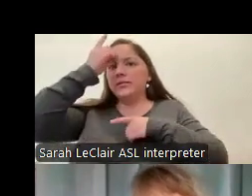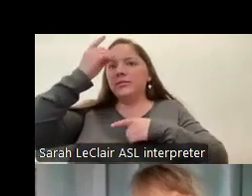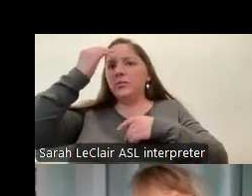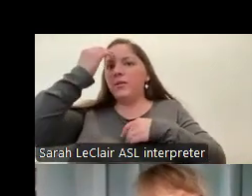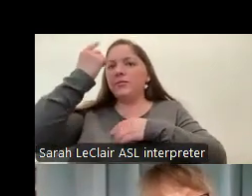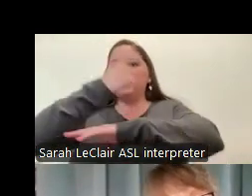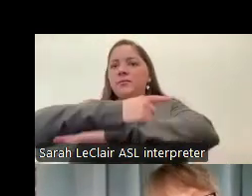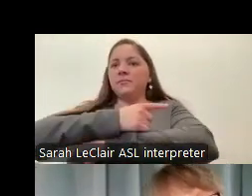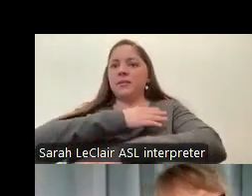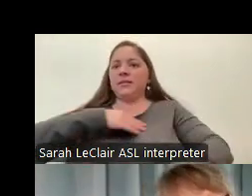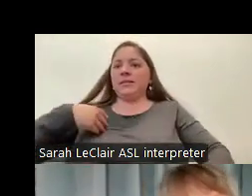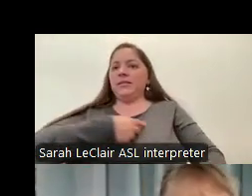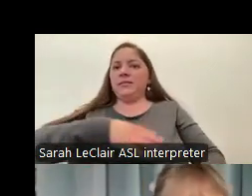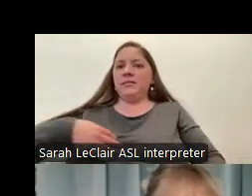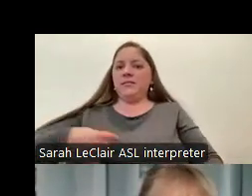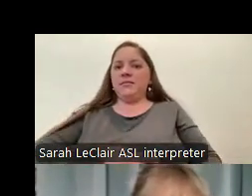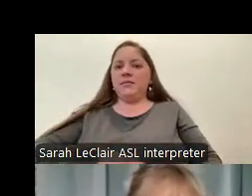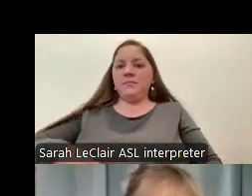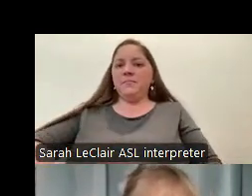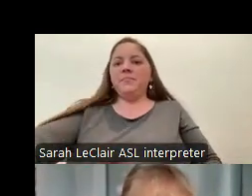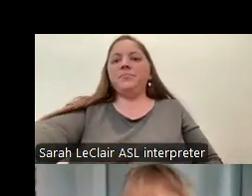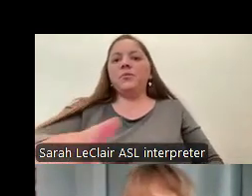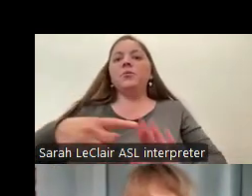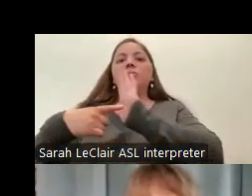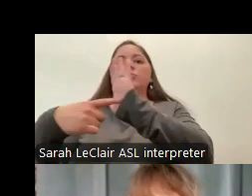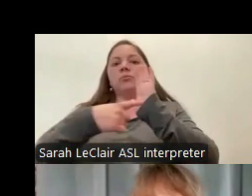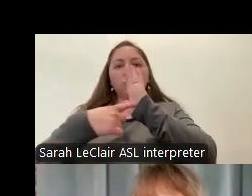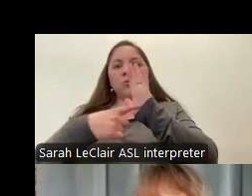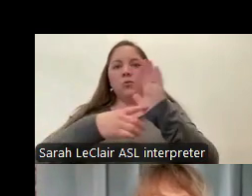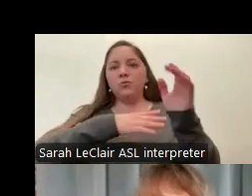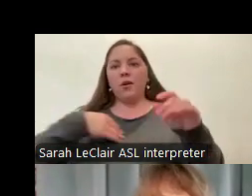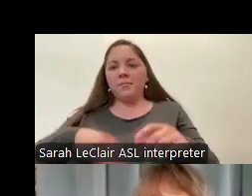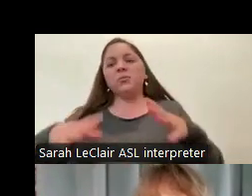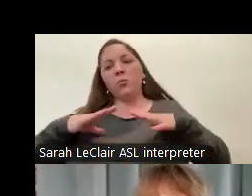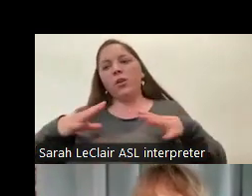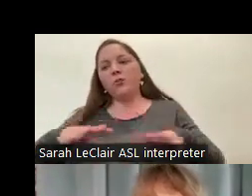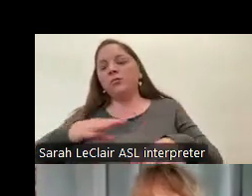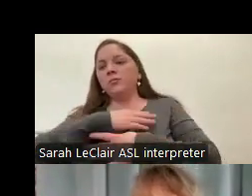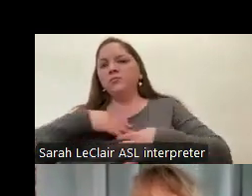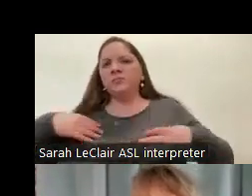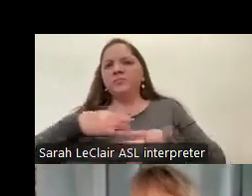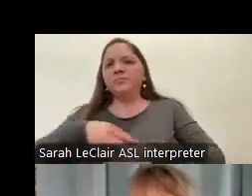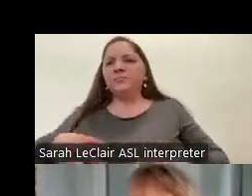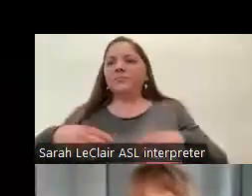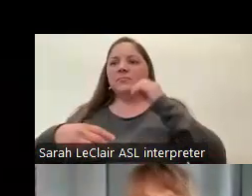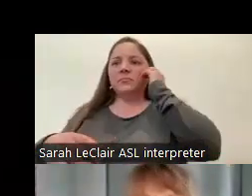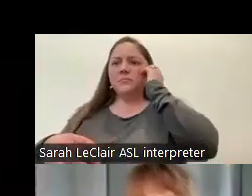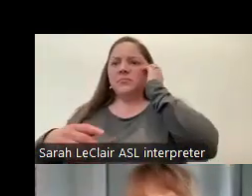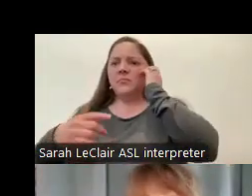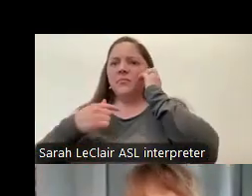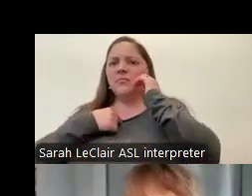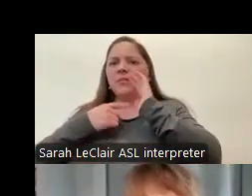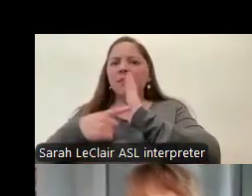mascot. Show your stripes, wear your stripes. I don't think I ever shared your